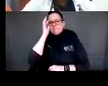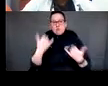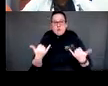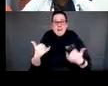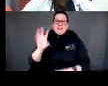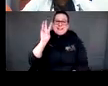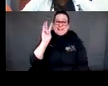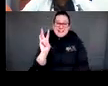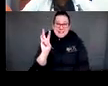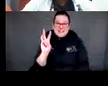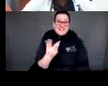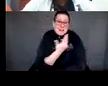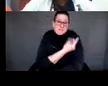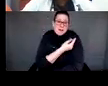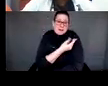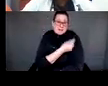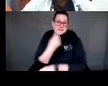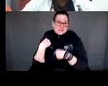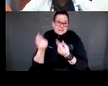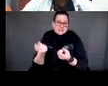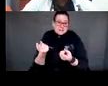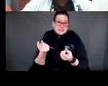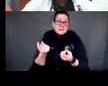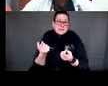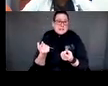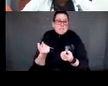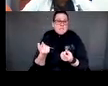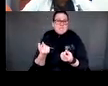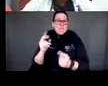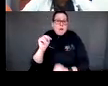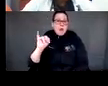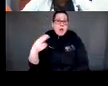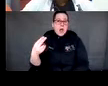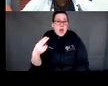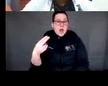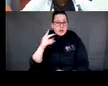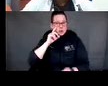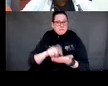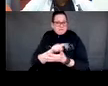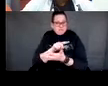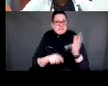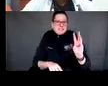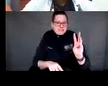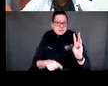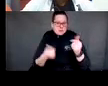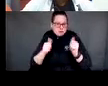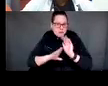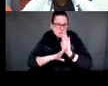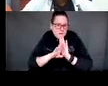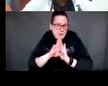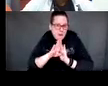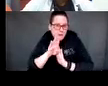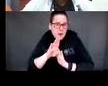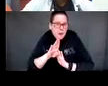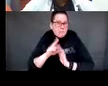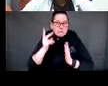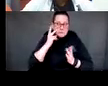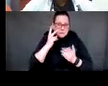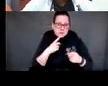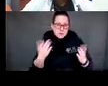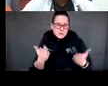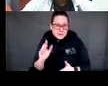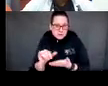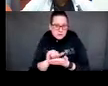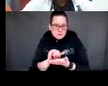6 vaccines that have been identified by the NIH for development and for here in the United States. Those